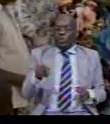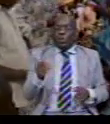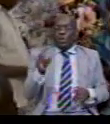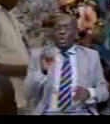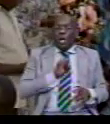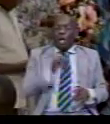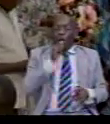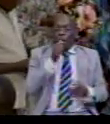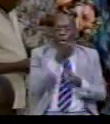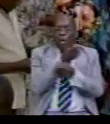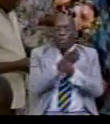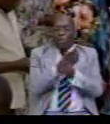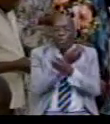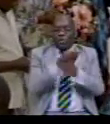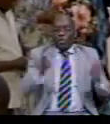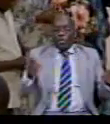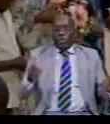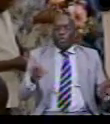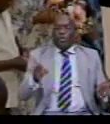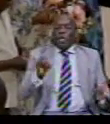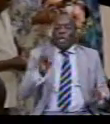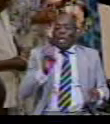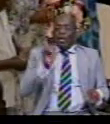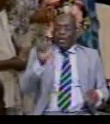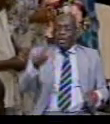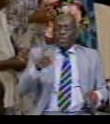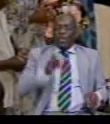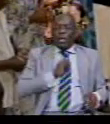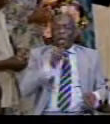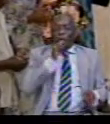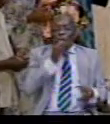redeemed. I'm redeemed. Yes, I'm redeemed. I'm